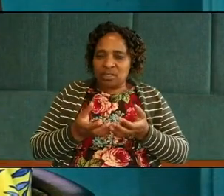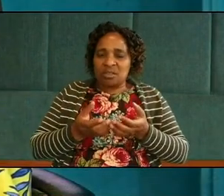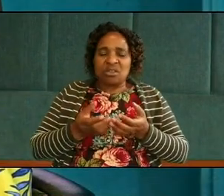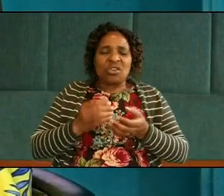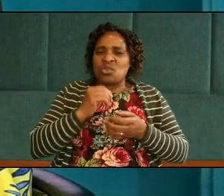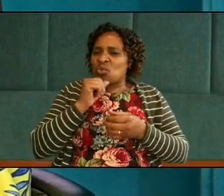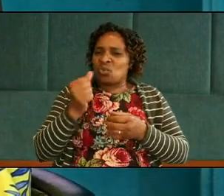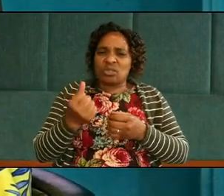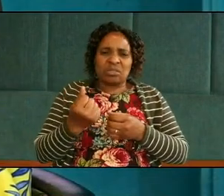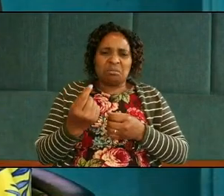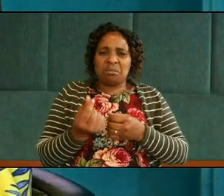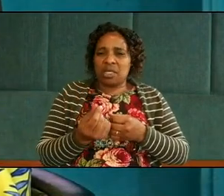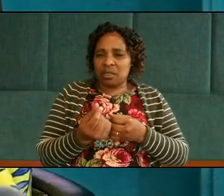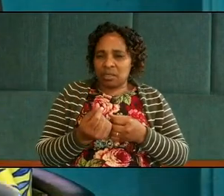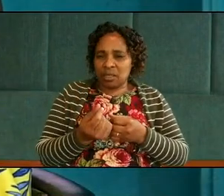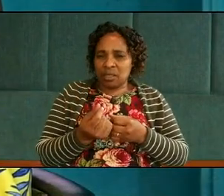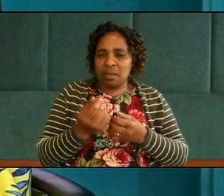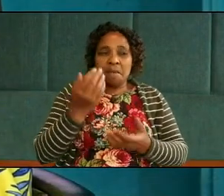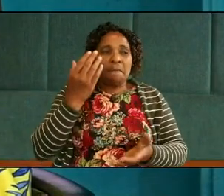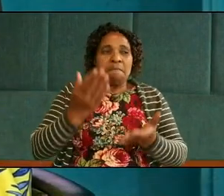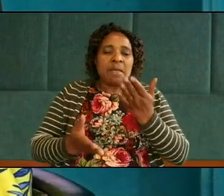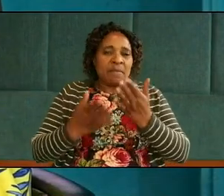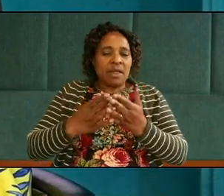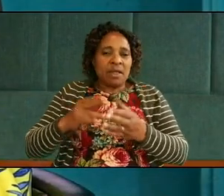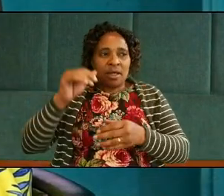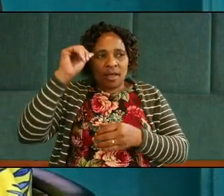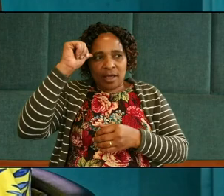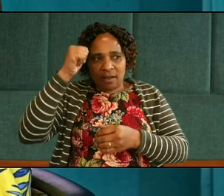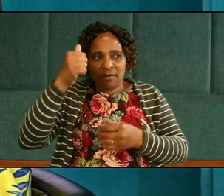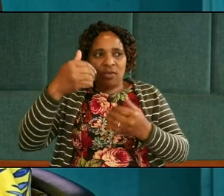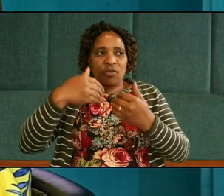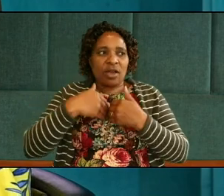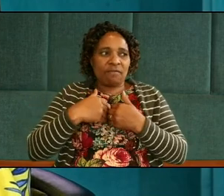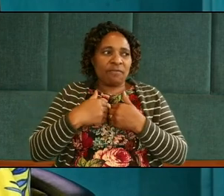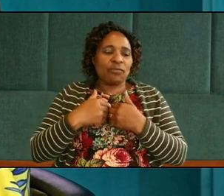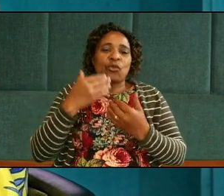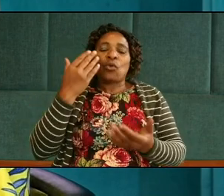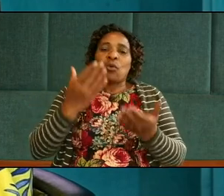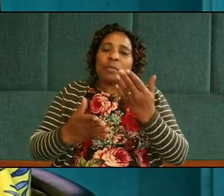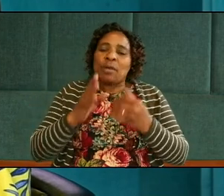money. It may be the intelligence you have. You may be